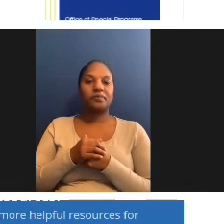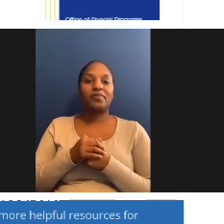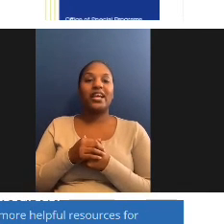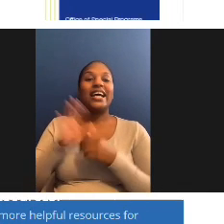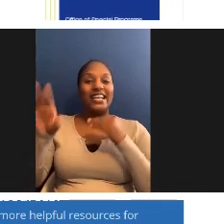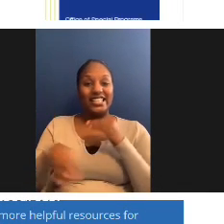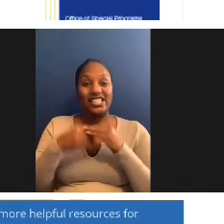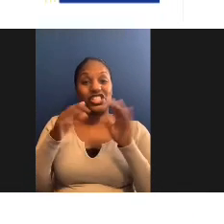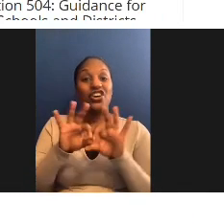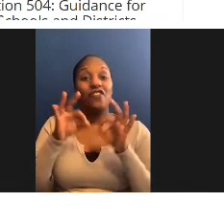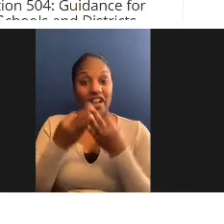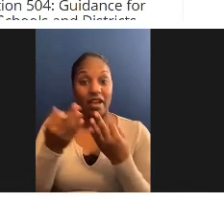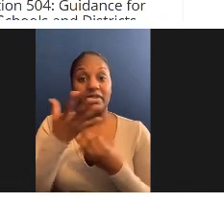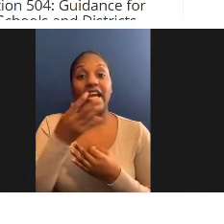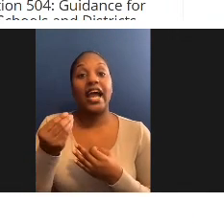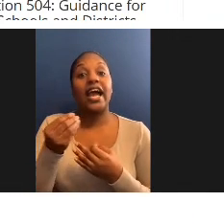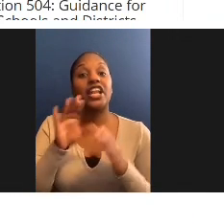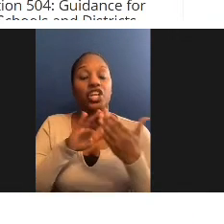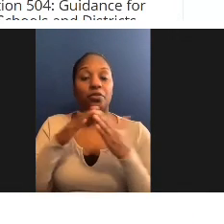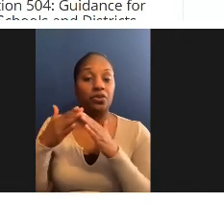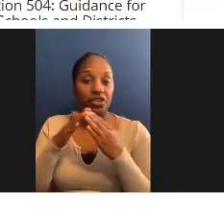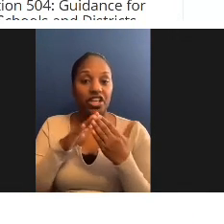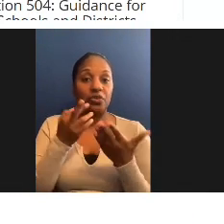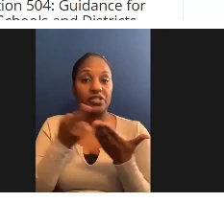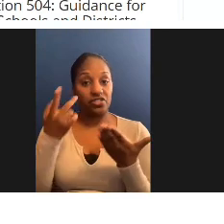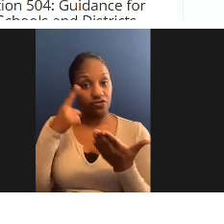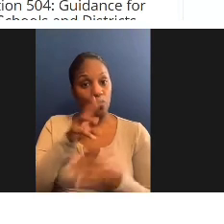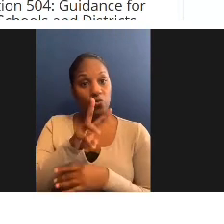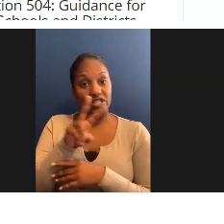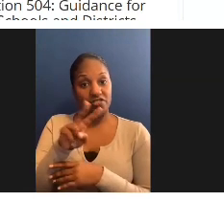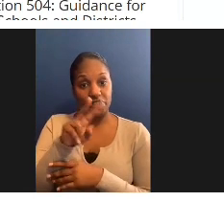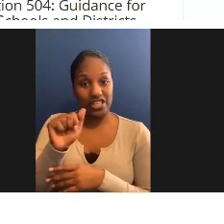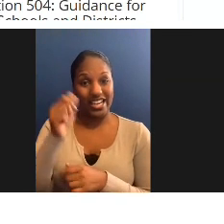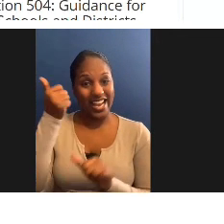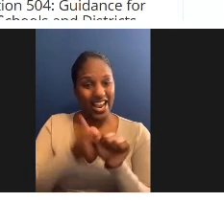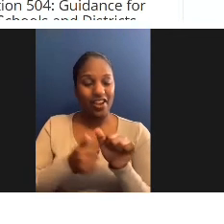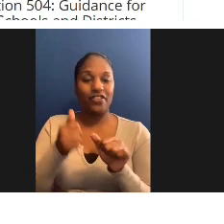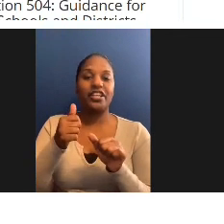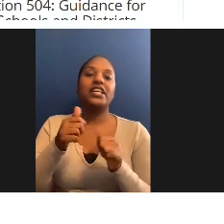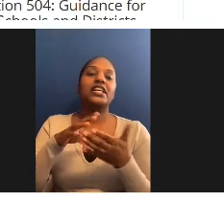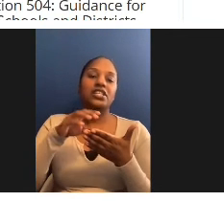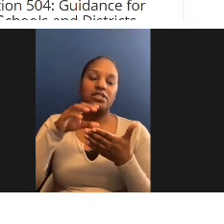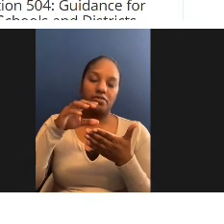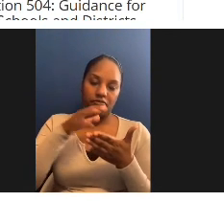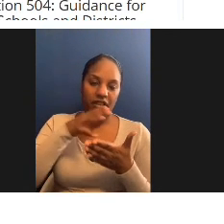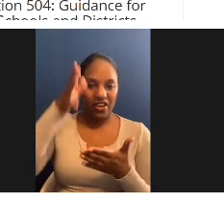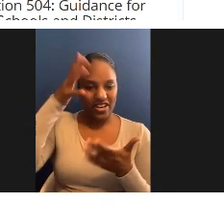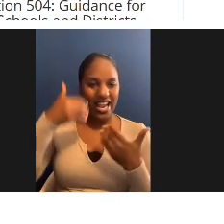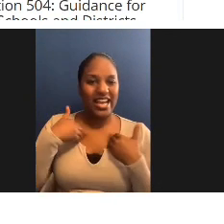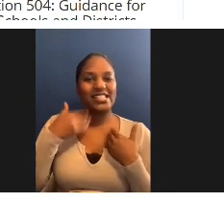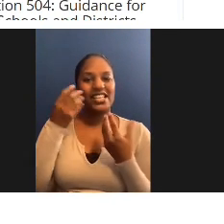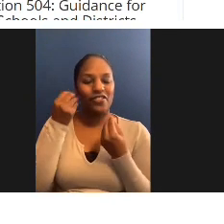and community resources for West Virginia. Every state has a parent training and information